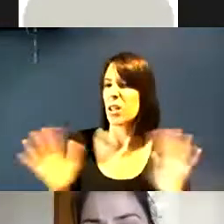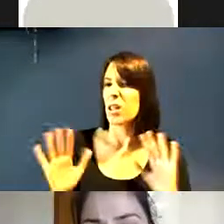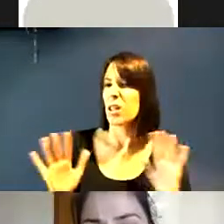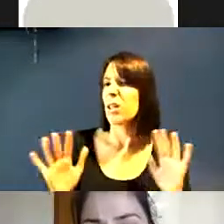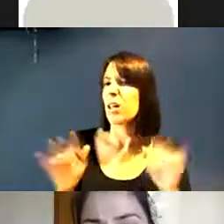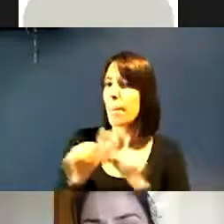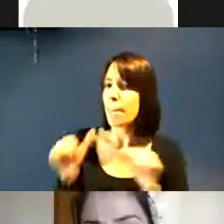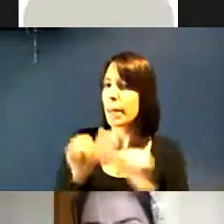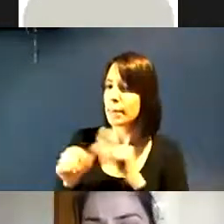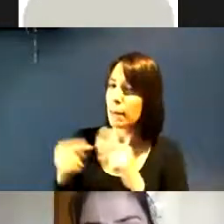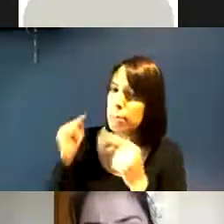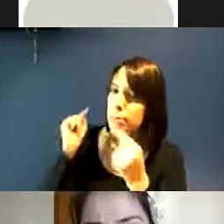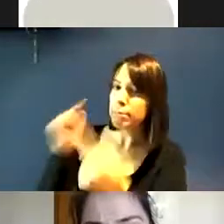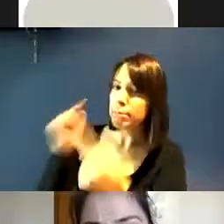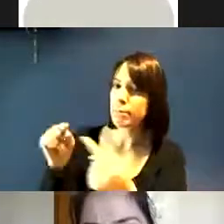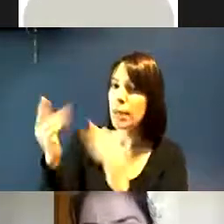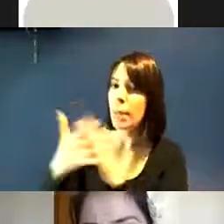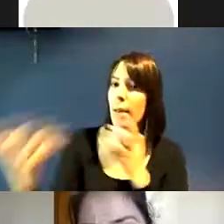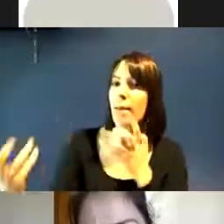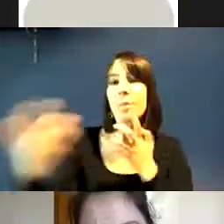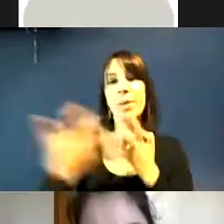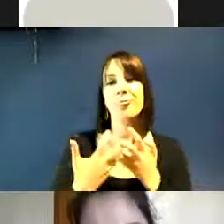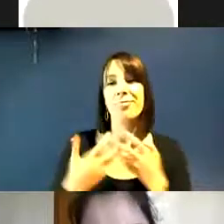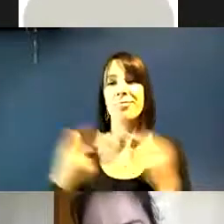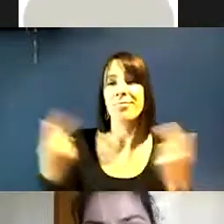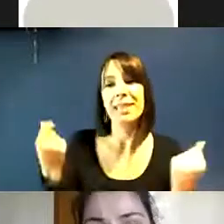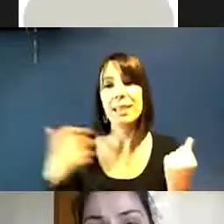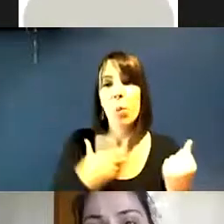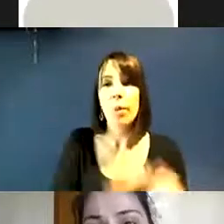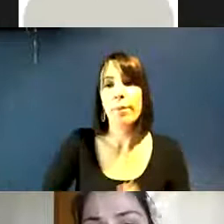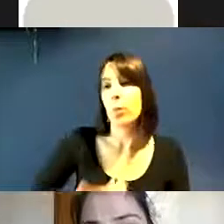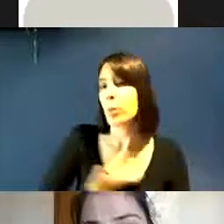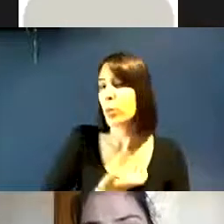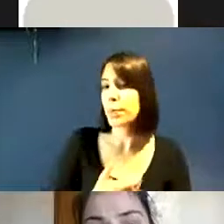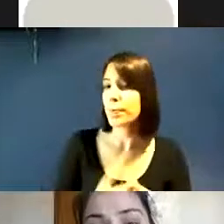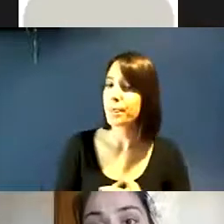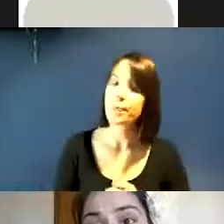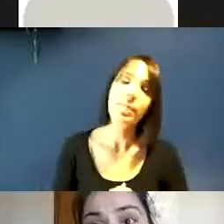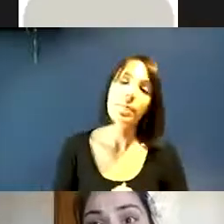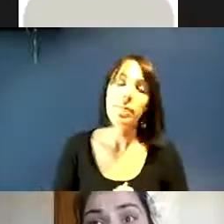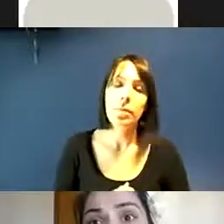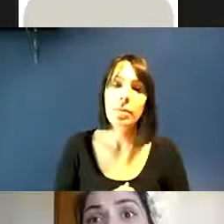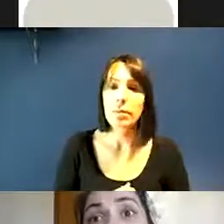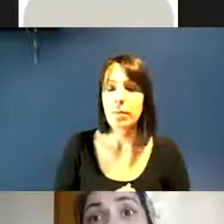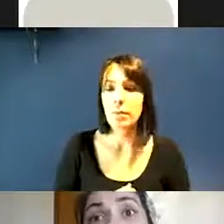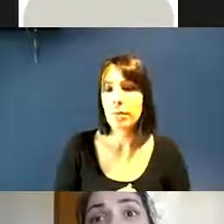together as a society in order to come